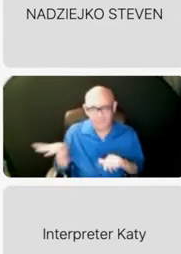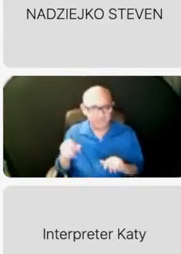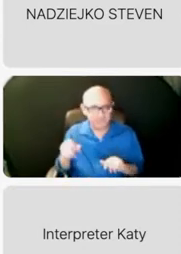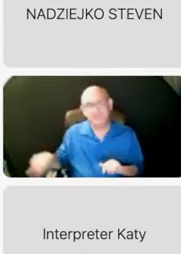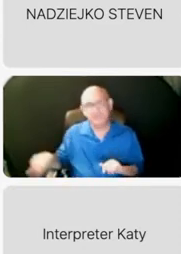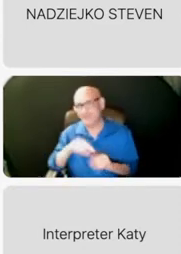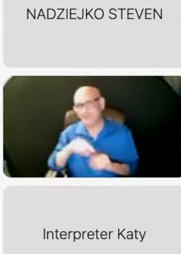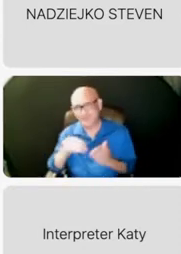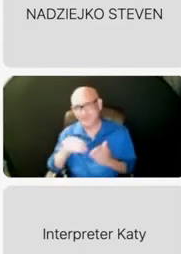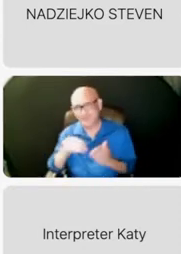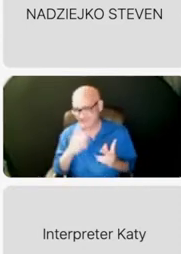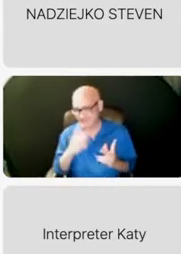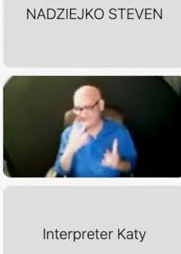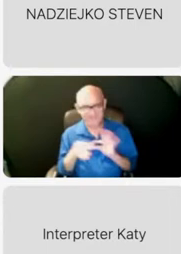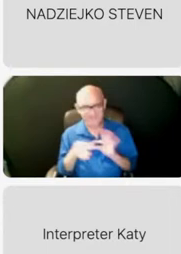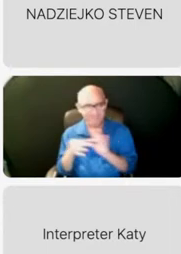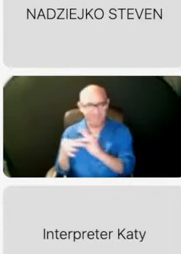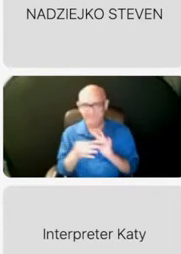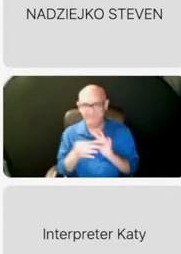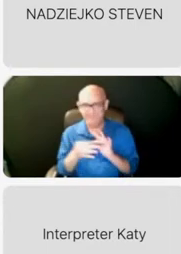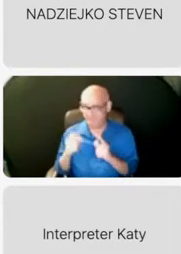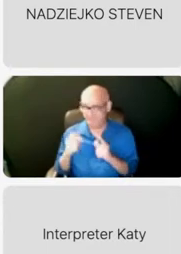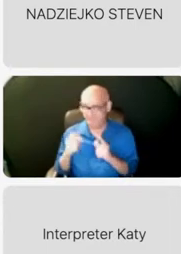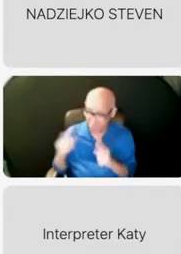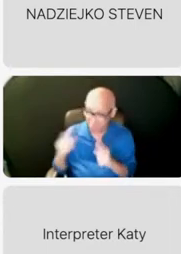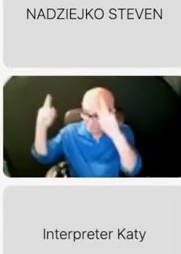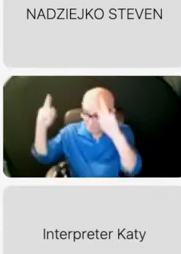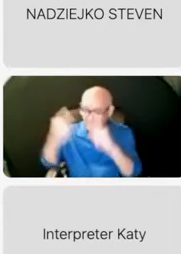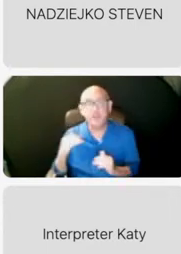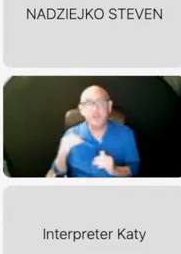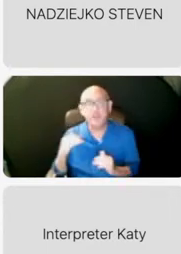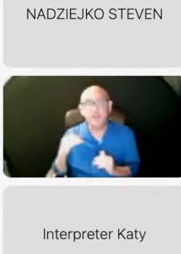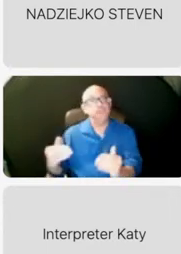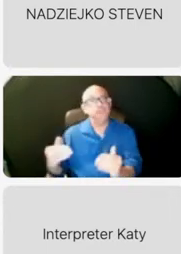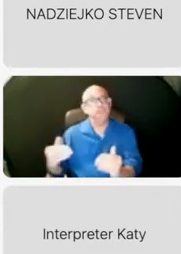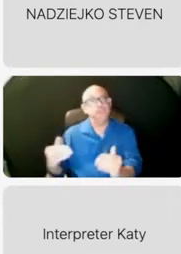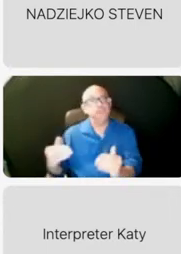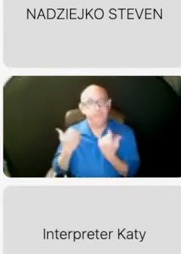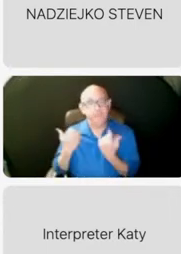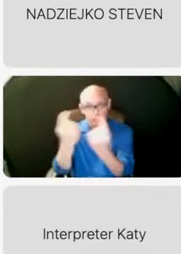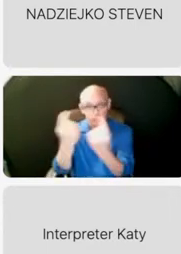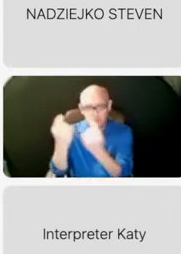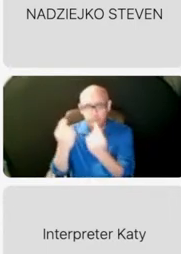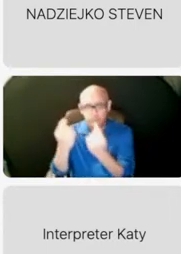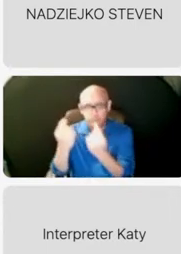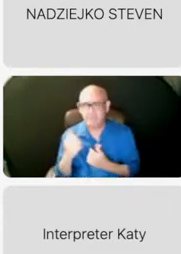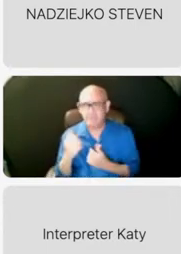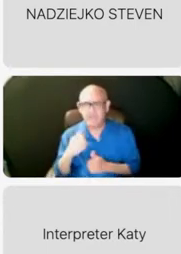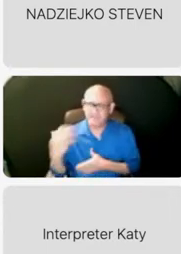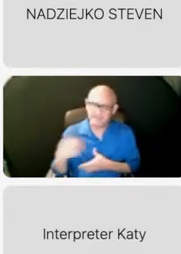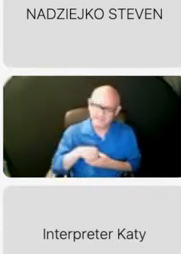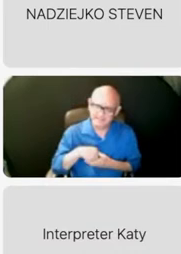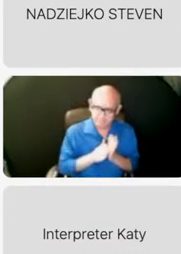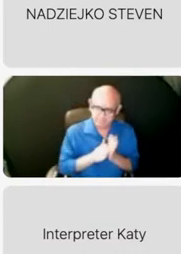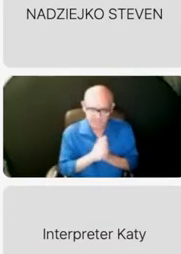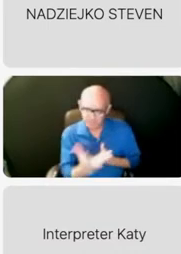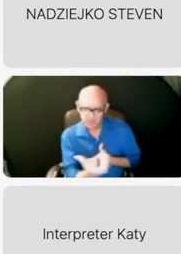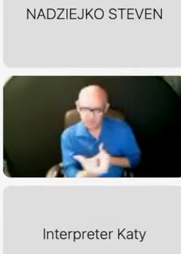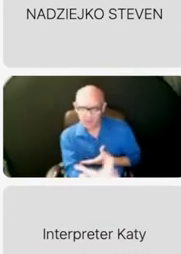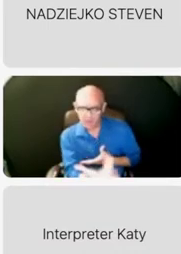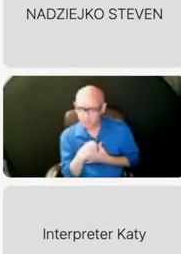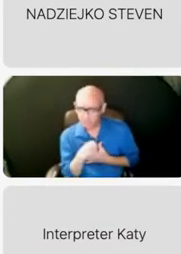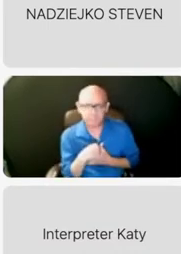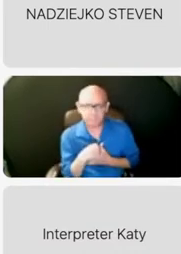accomplishments and as you move on in life take that passion with whatever you are interested in